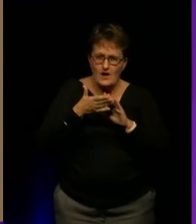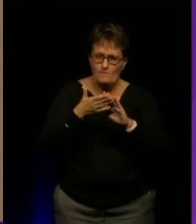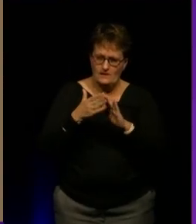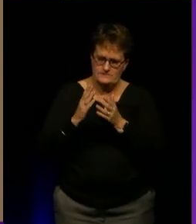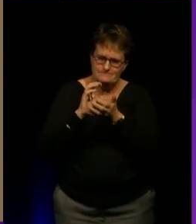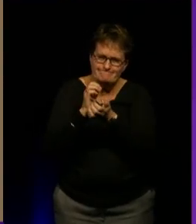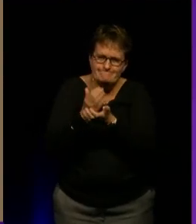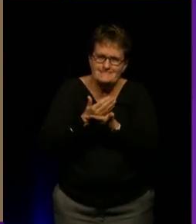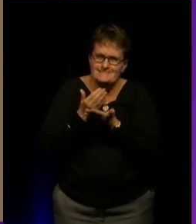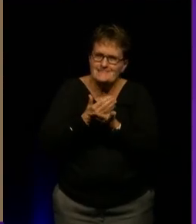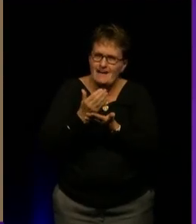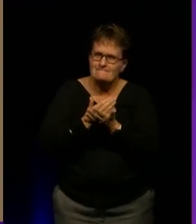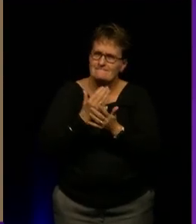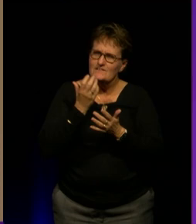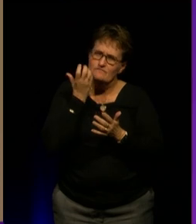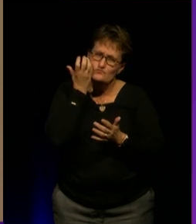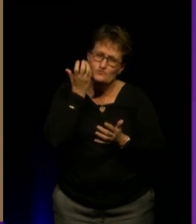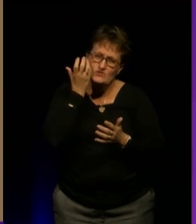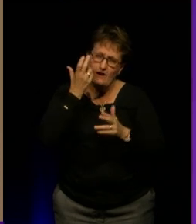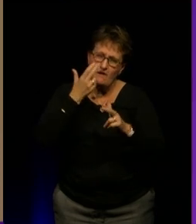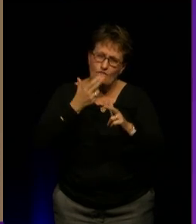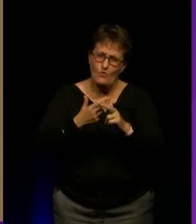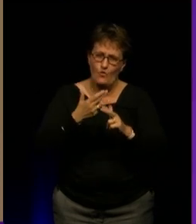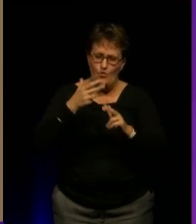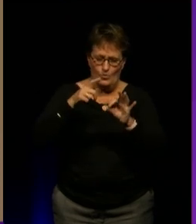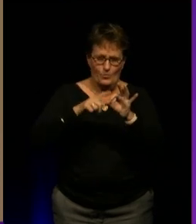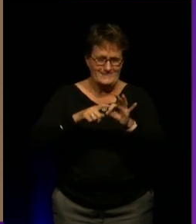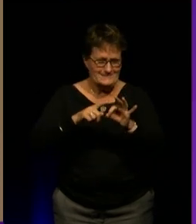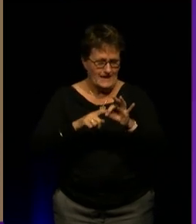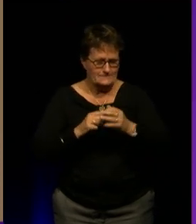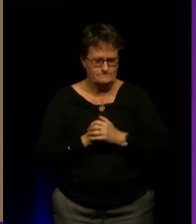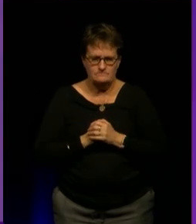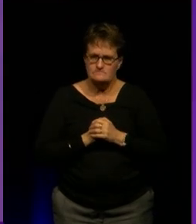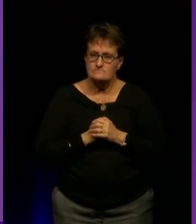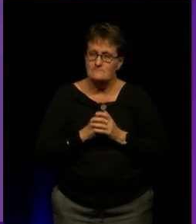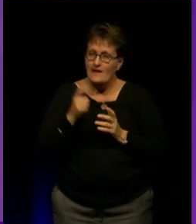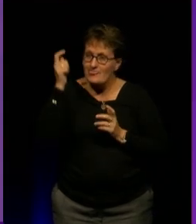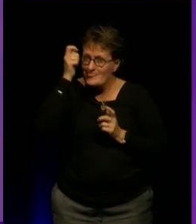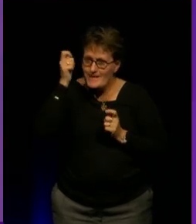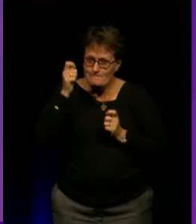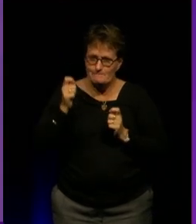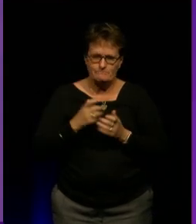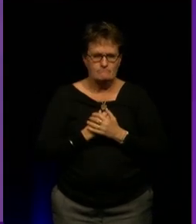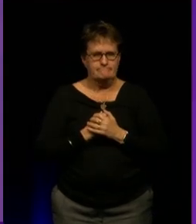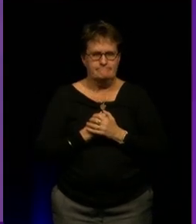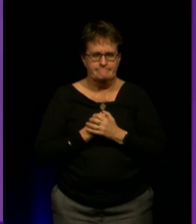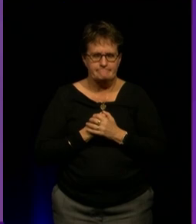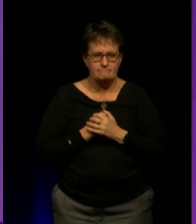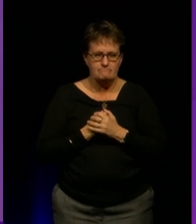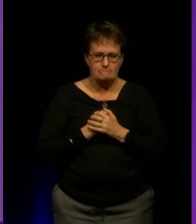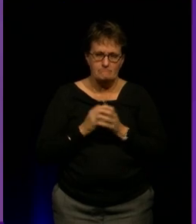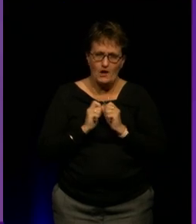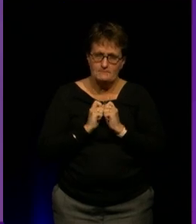future generations. So, to the theme of this evening. The outbreak of COVID-19 and